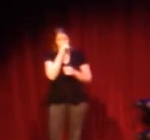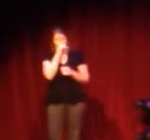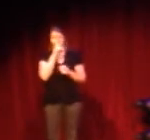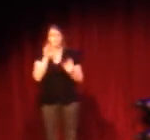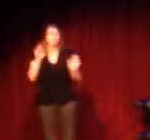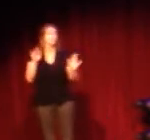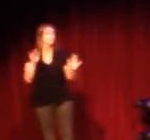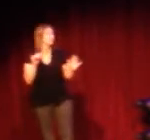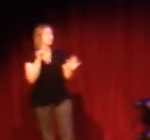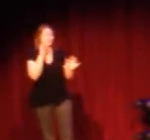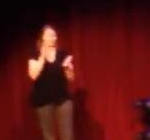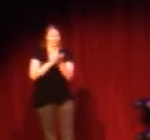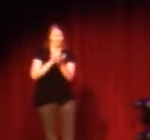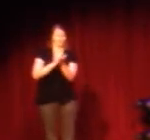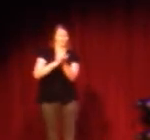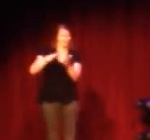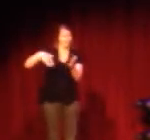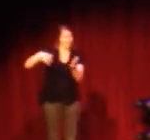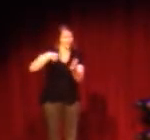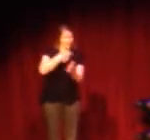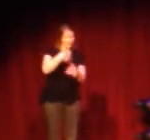Don't clap too much, you haven't seen him count yet.